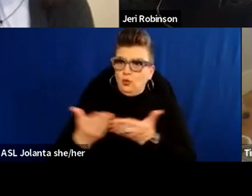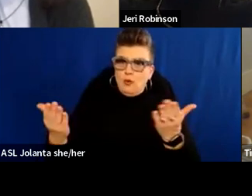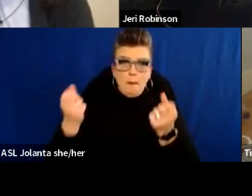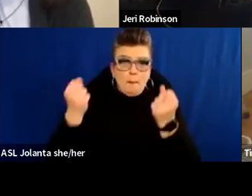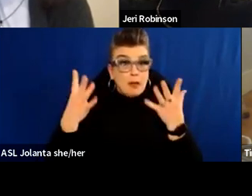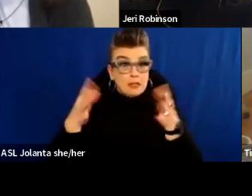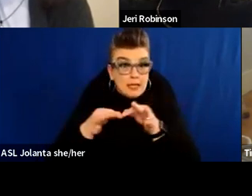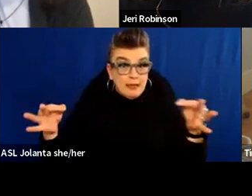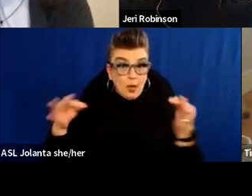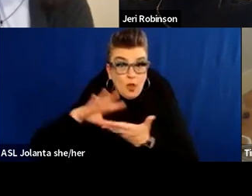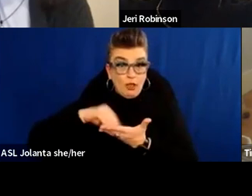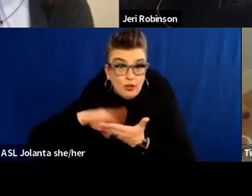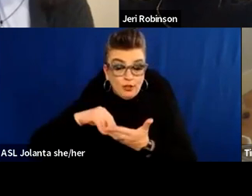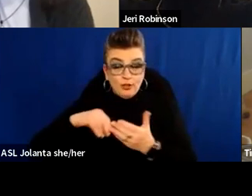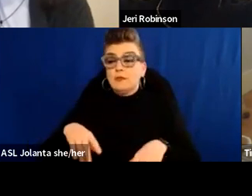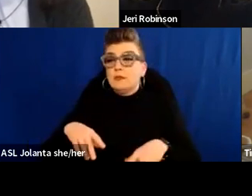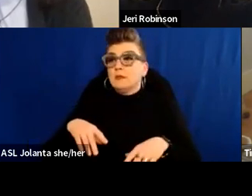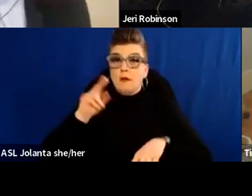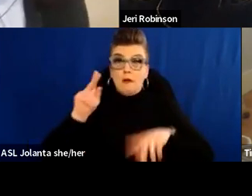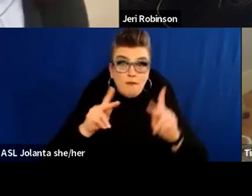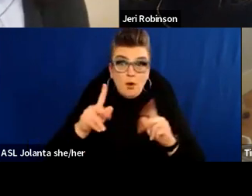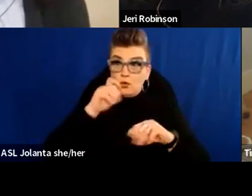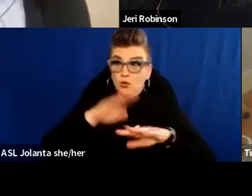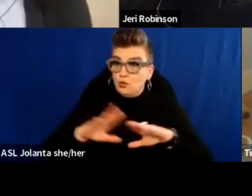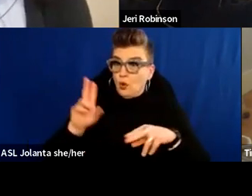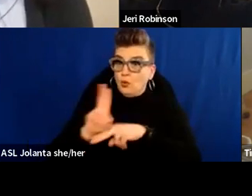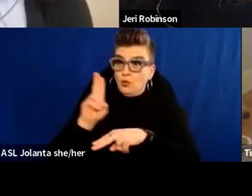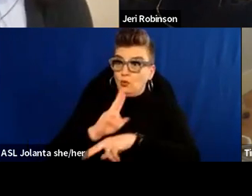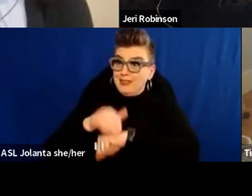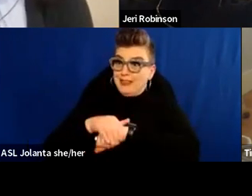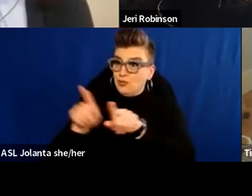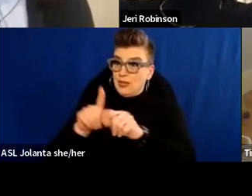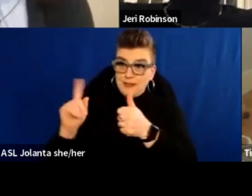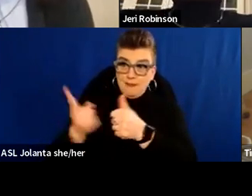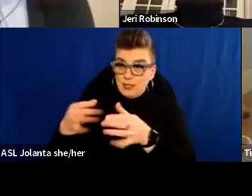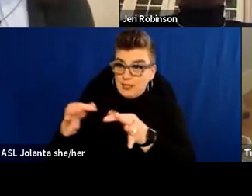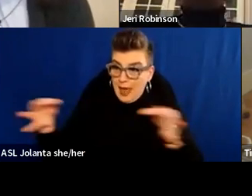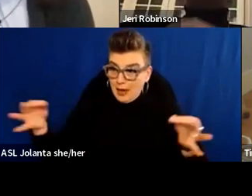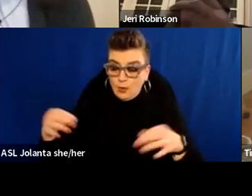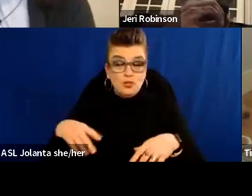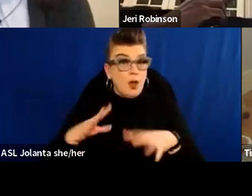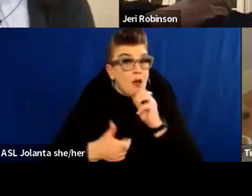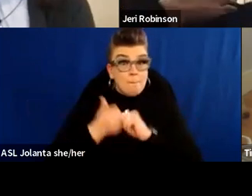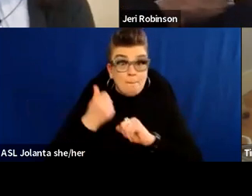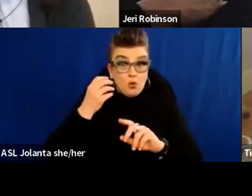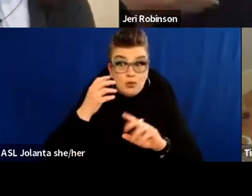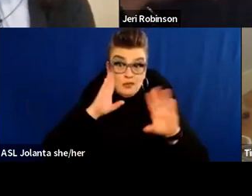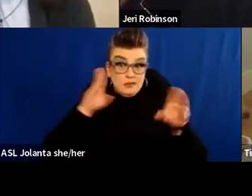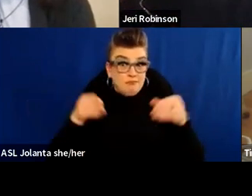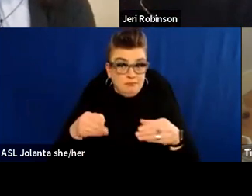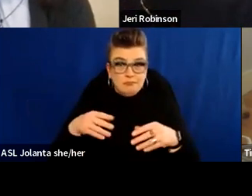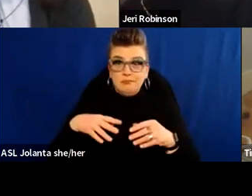learners as well as multilingual learners with disabilities one of the pieces that you mentioned